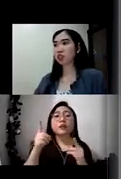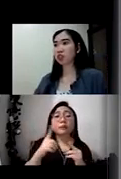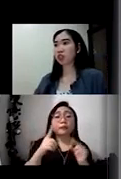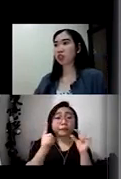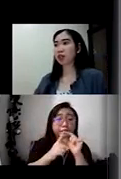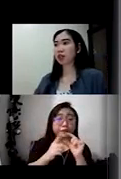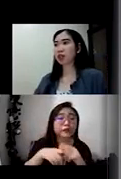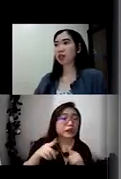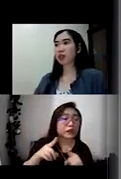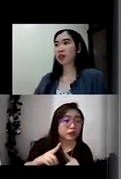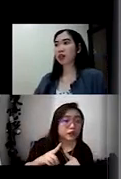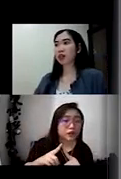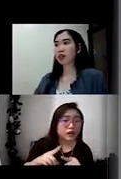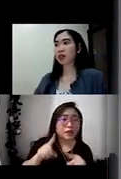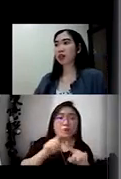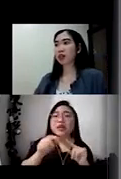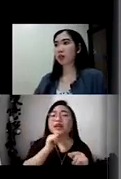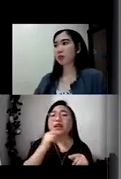function. You cannot